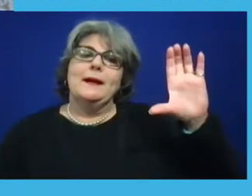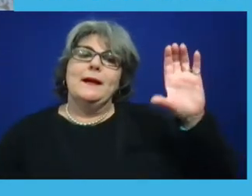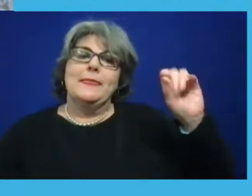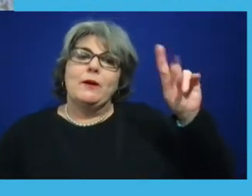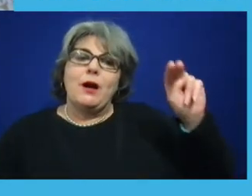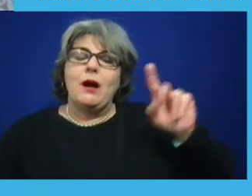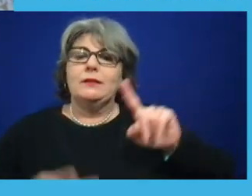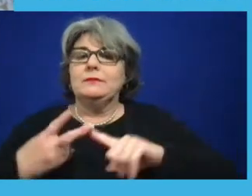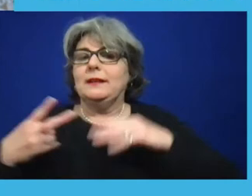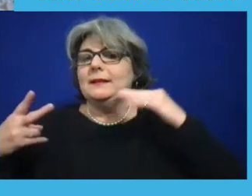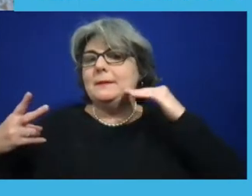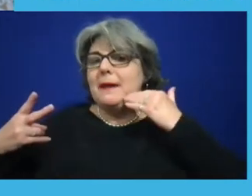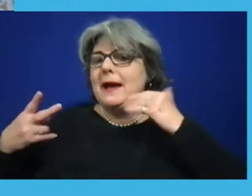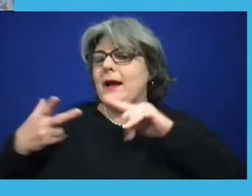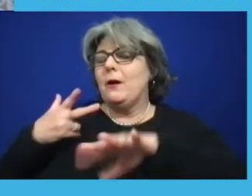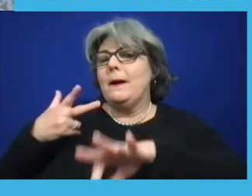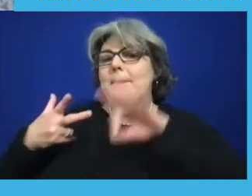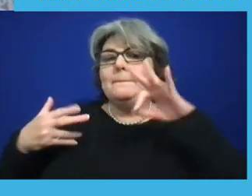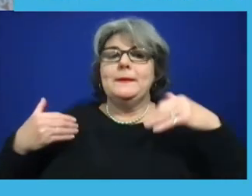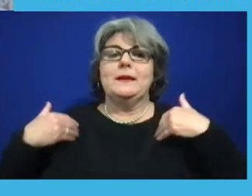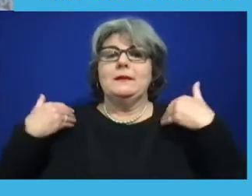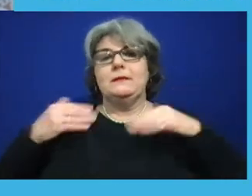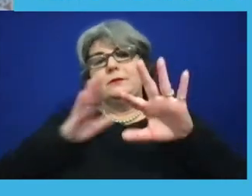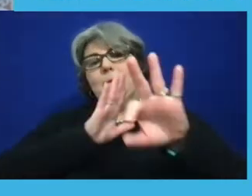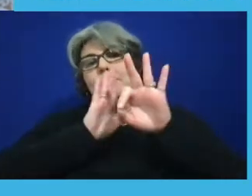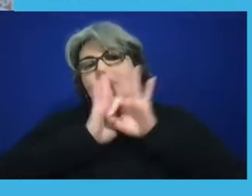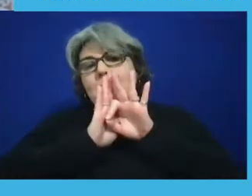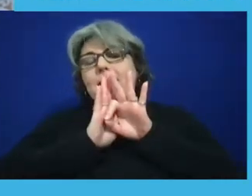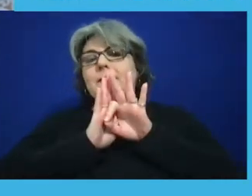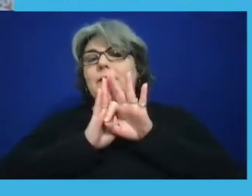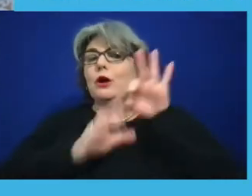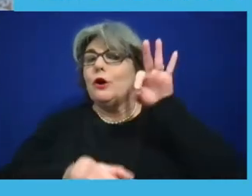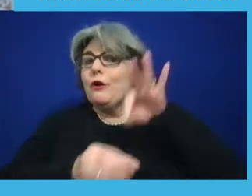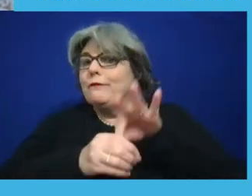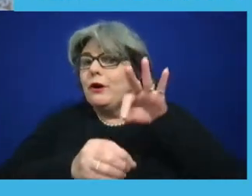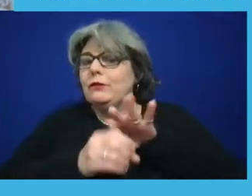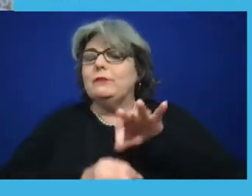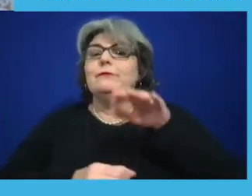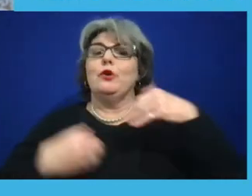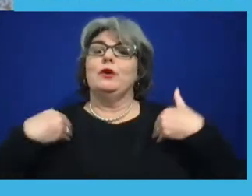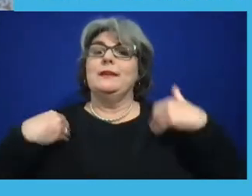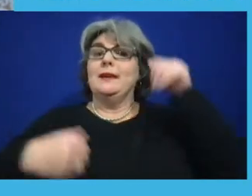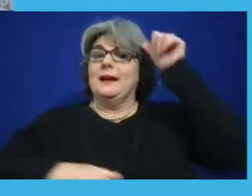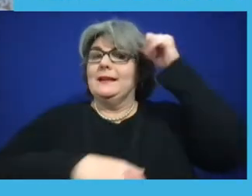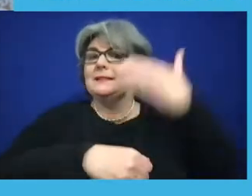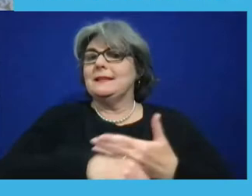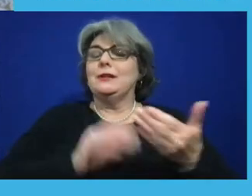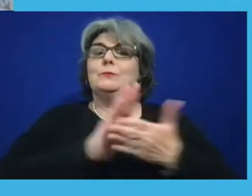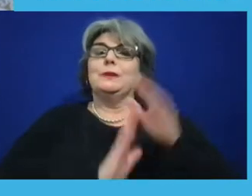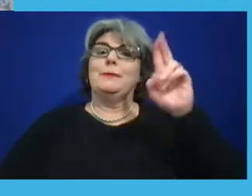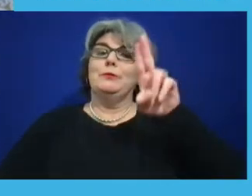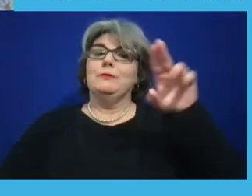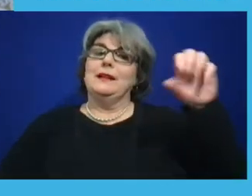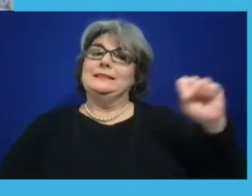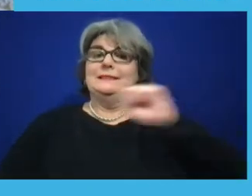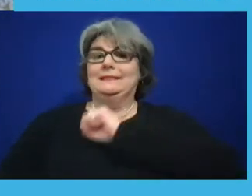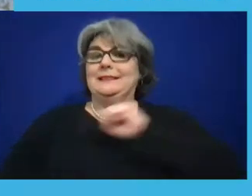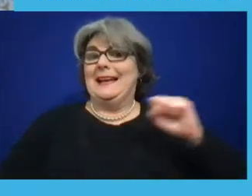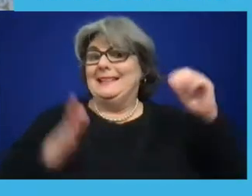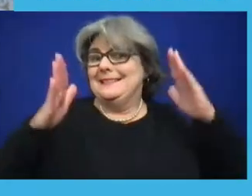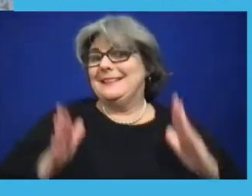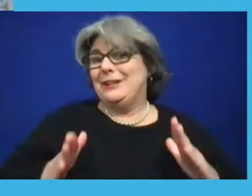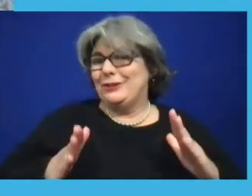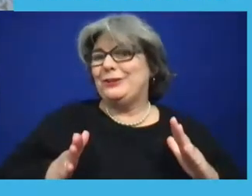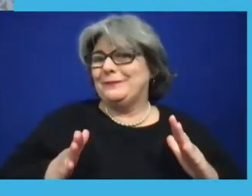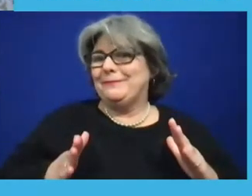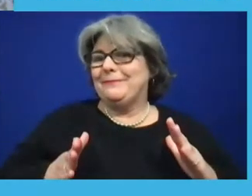the wrinkled hands that used to pick somebody else's cotton and pick somebody else's tobacco picked her youngest son to be a United States Senator.